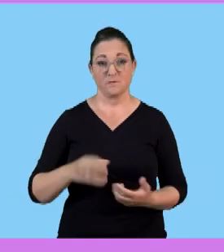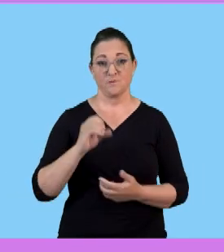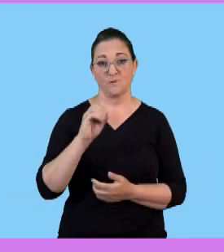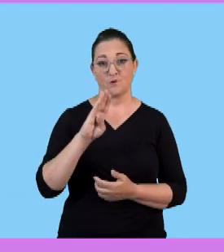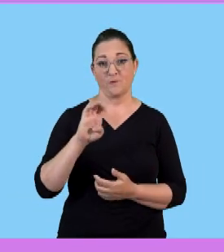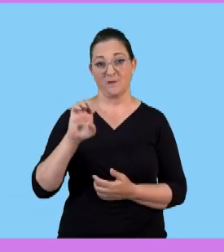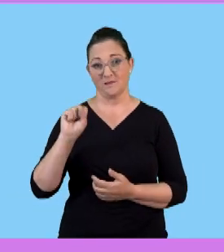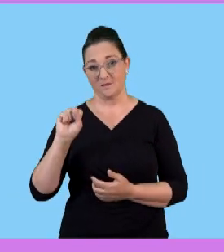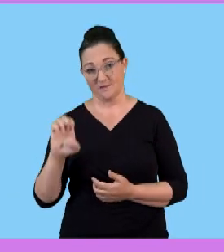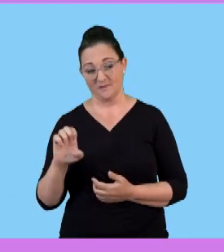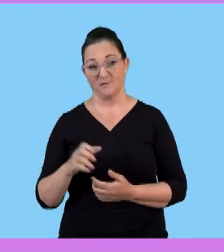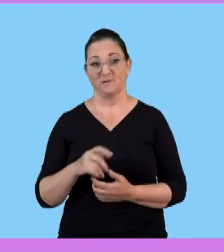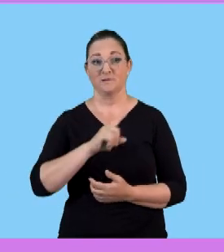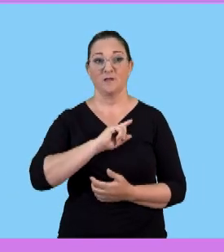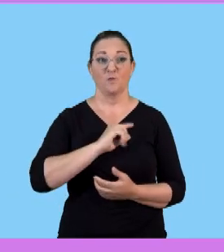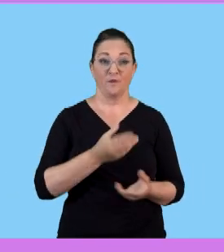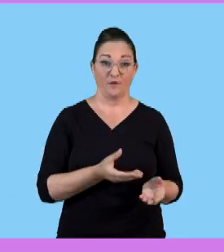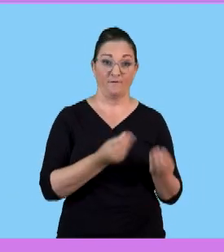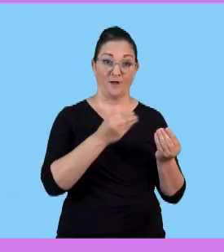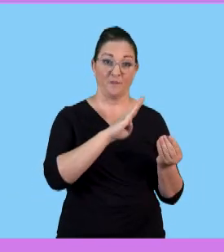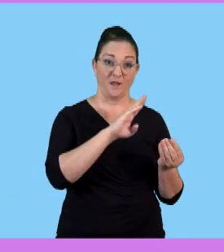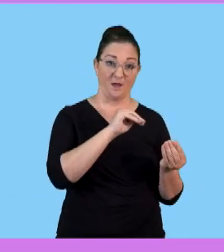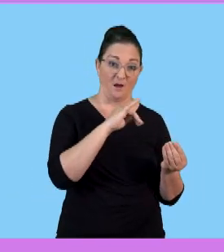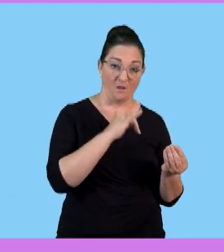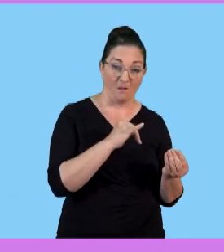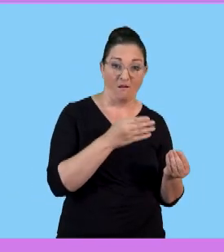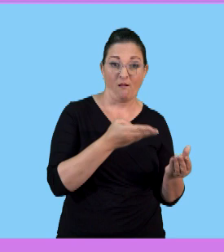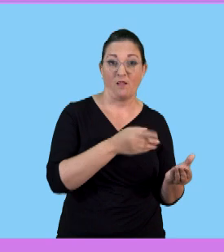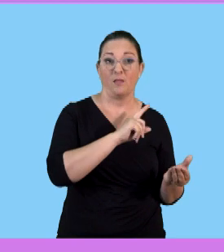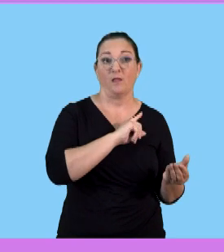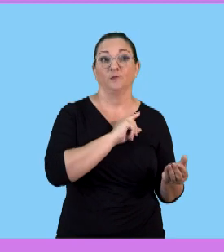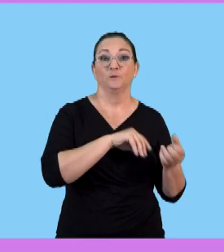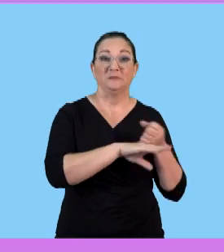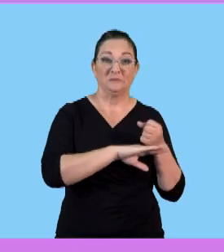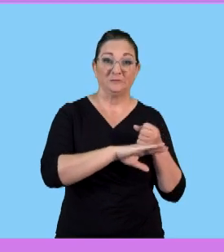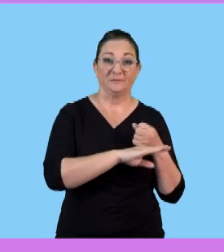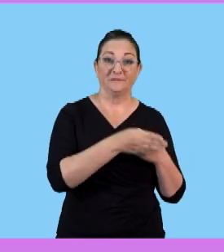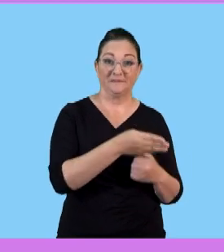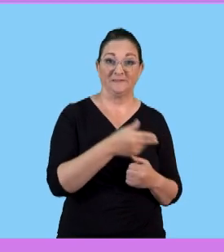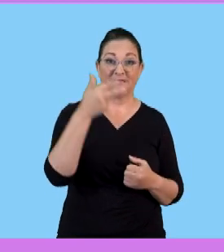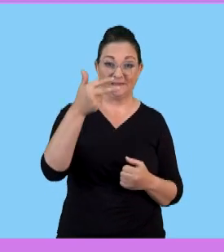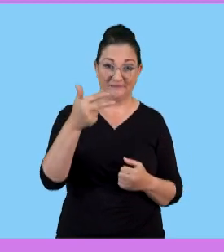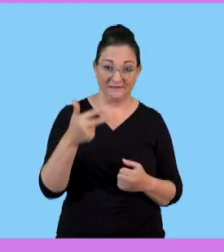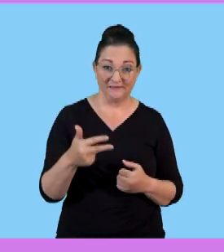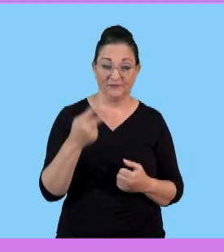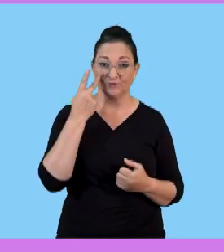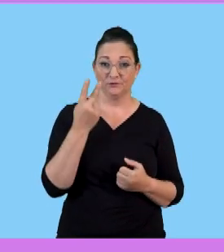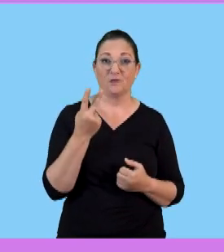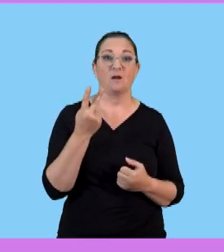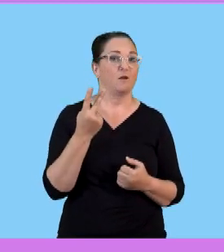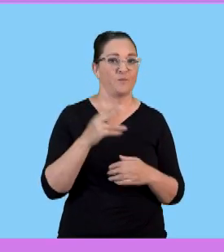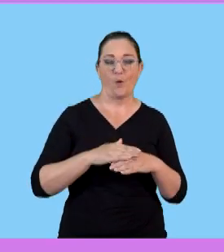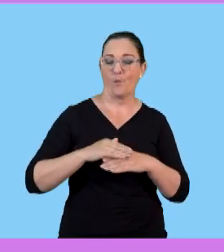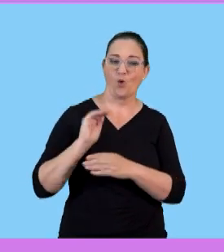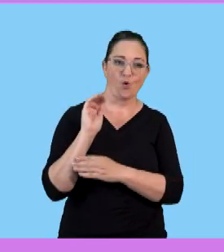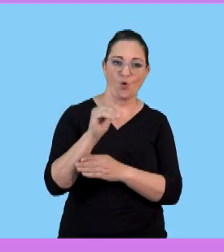is obese. Guys, are we clear? So we found the BMI, and based on our answer there, we went to the classification table,